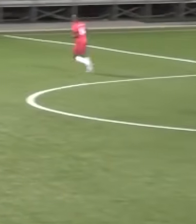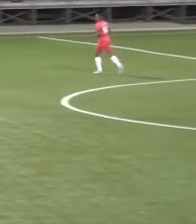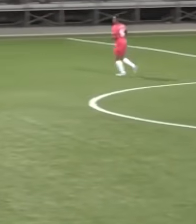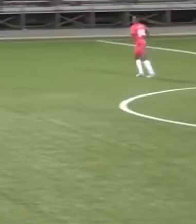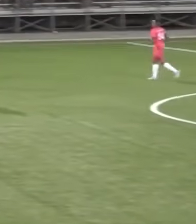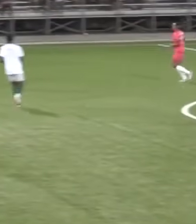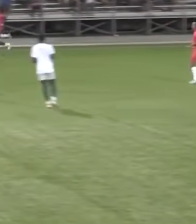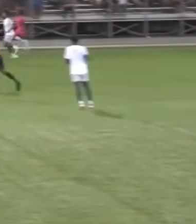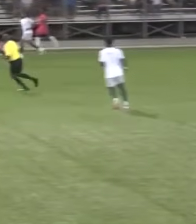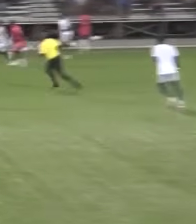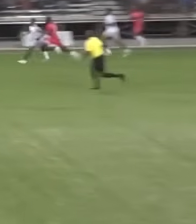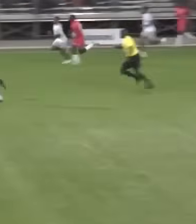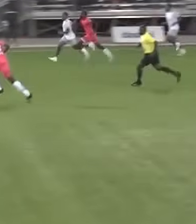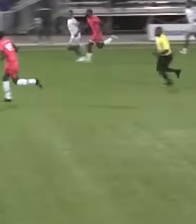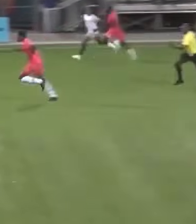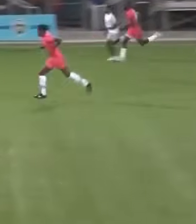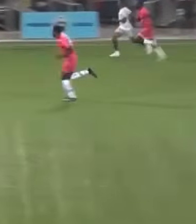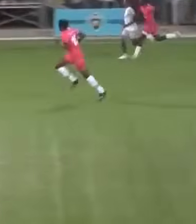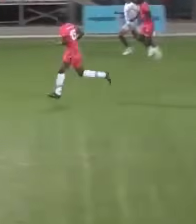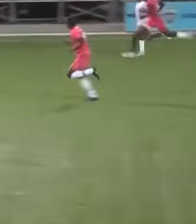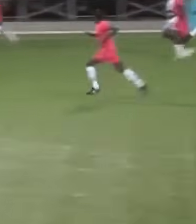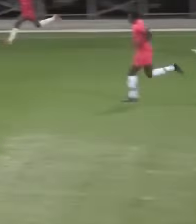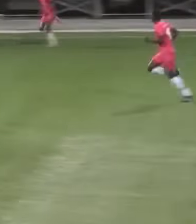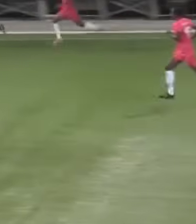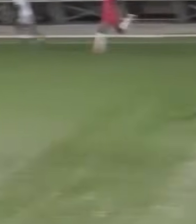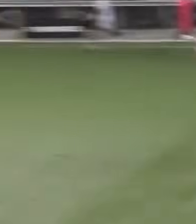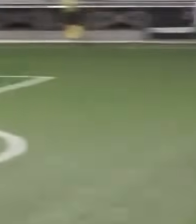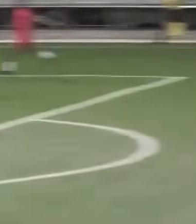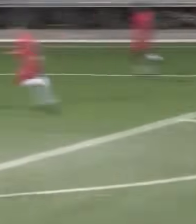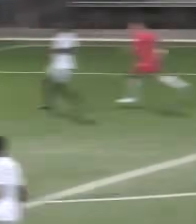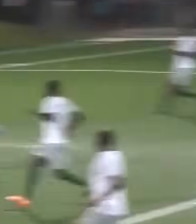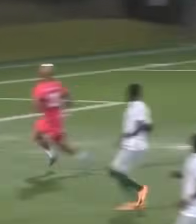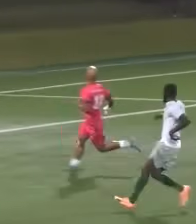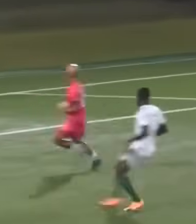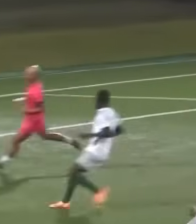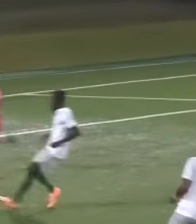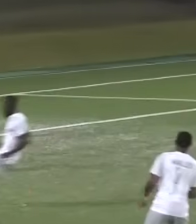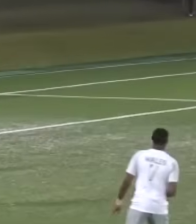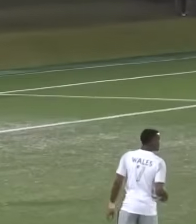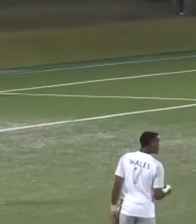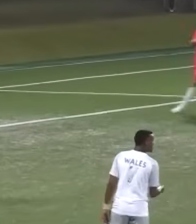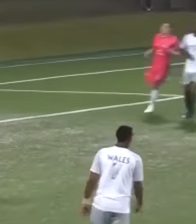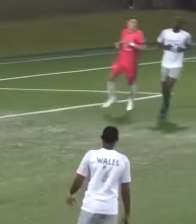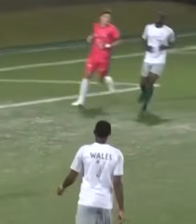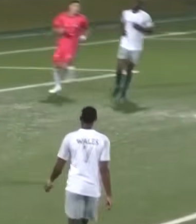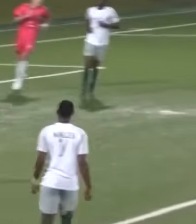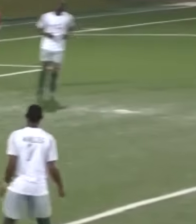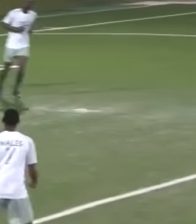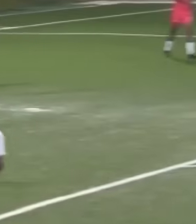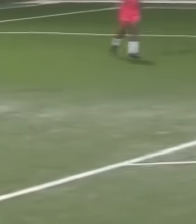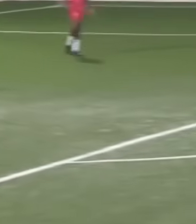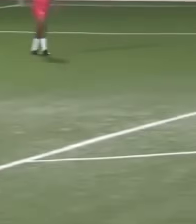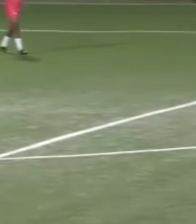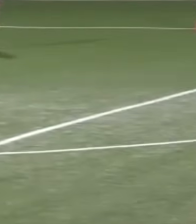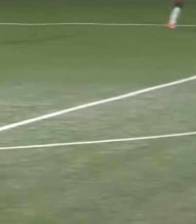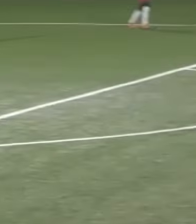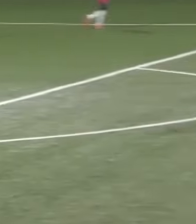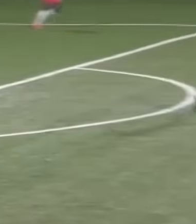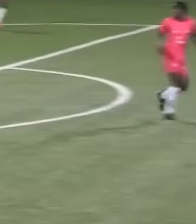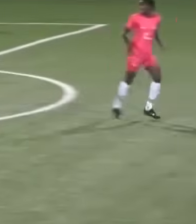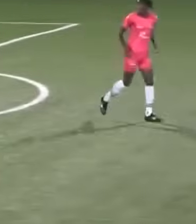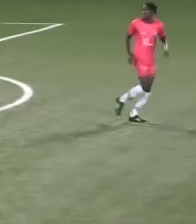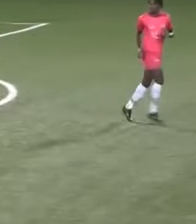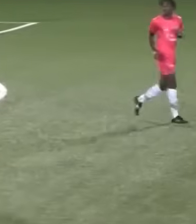was on to the action. Wales starting bright. Armando Sugar Lashley, clever bit of skill, and then delivers